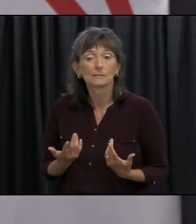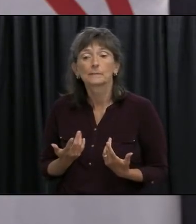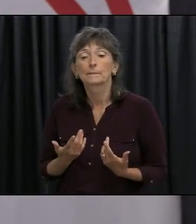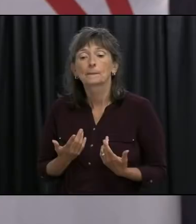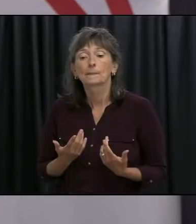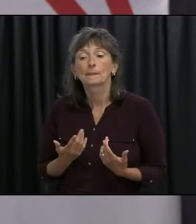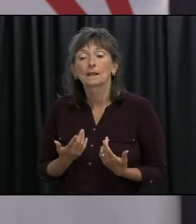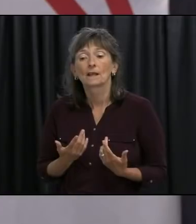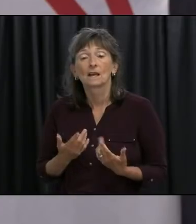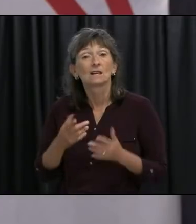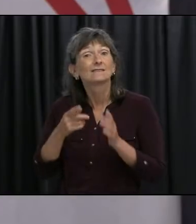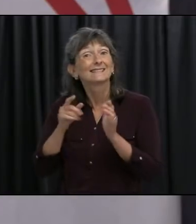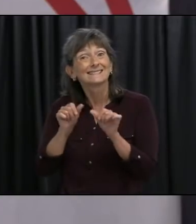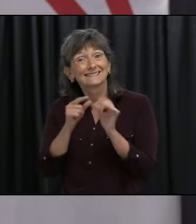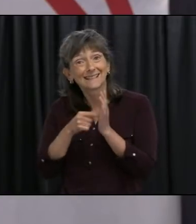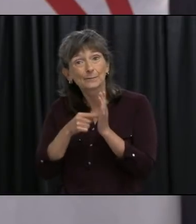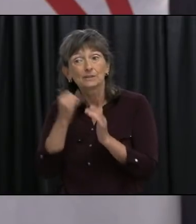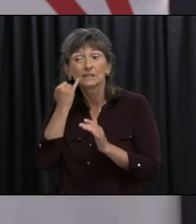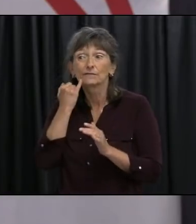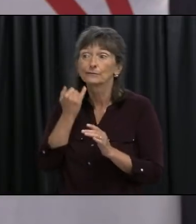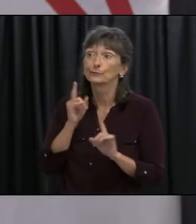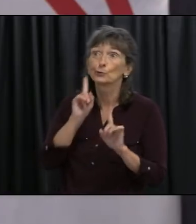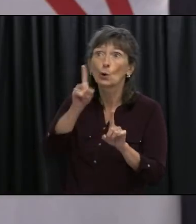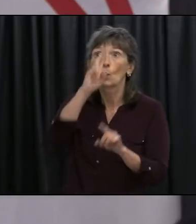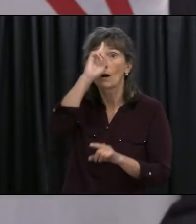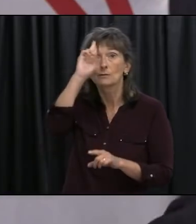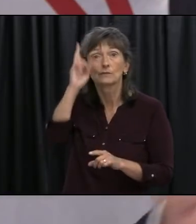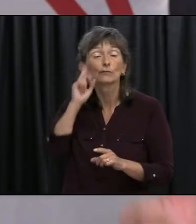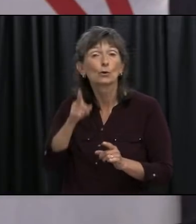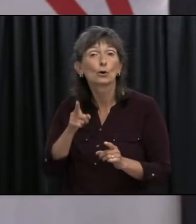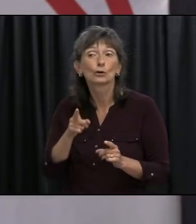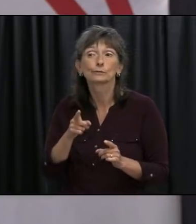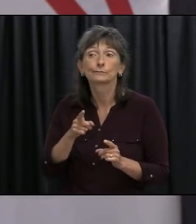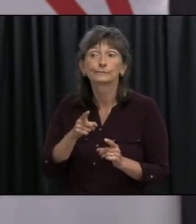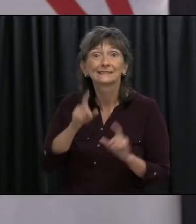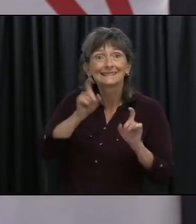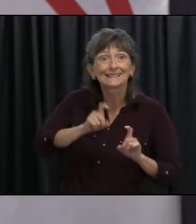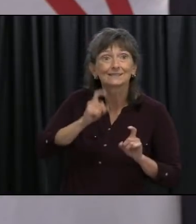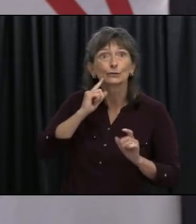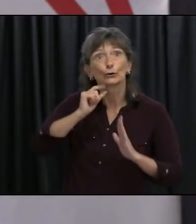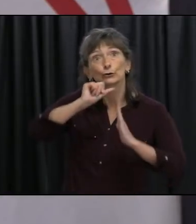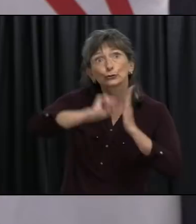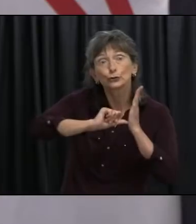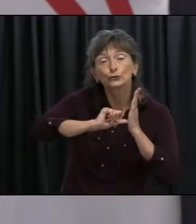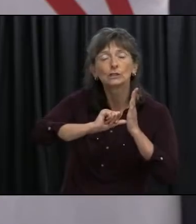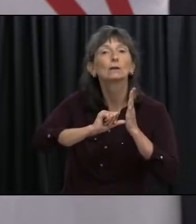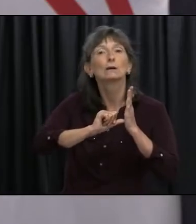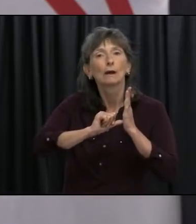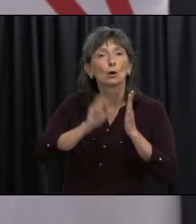to get an elective or a procedure done within the hospital right now, and that's for twofold. One, to make sure that the person going